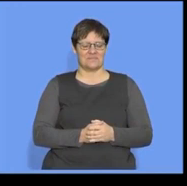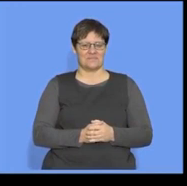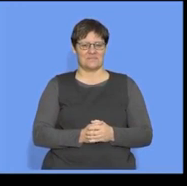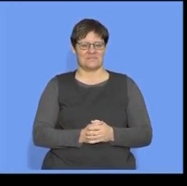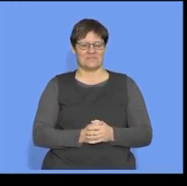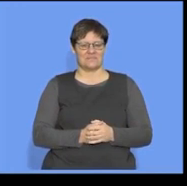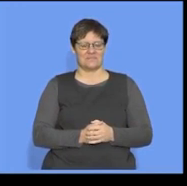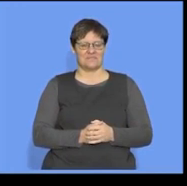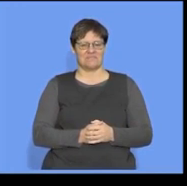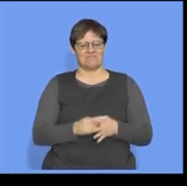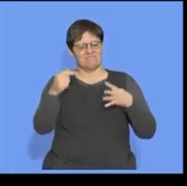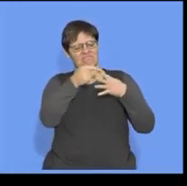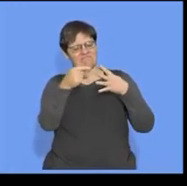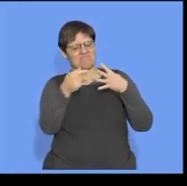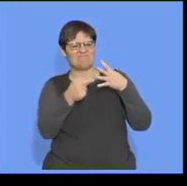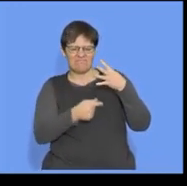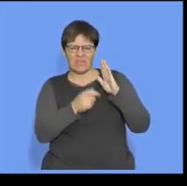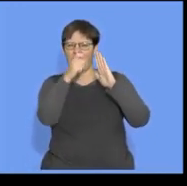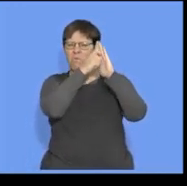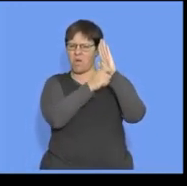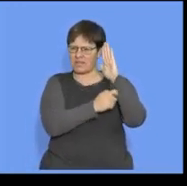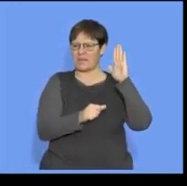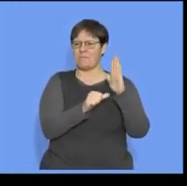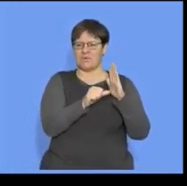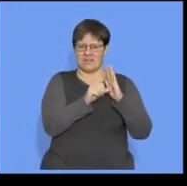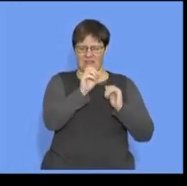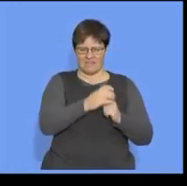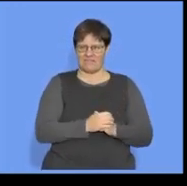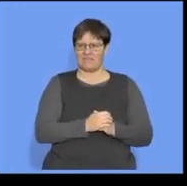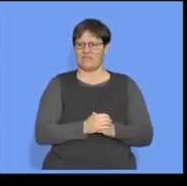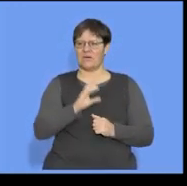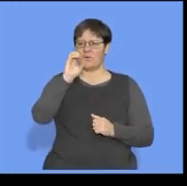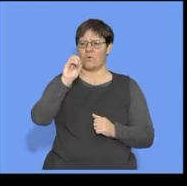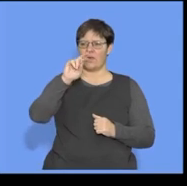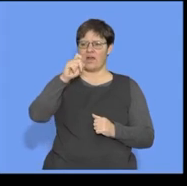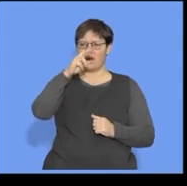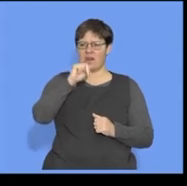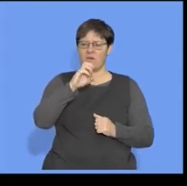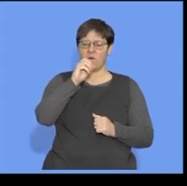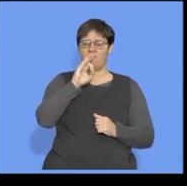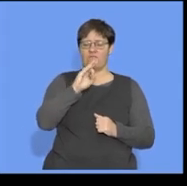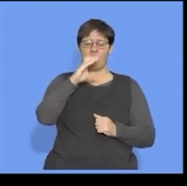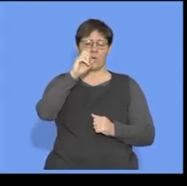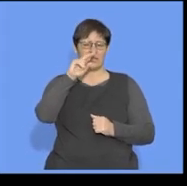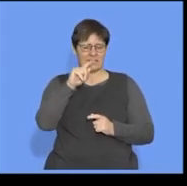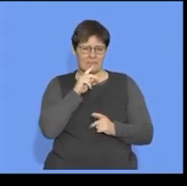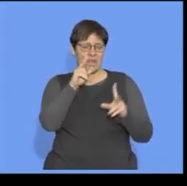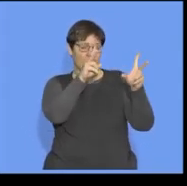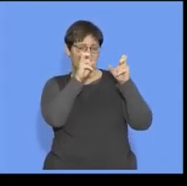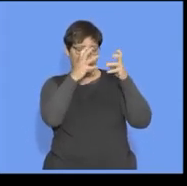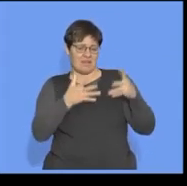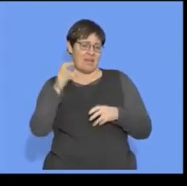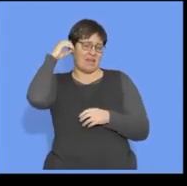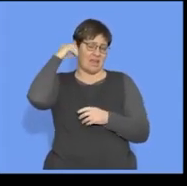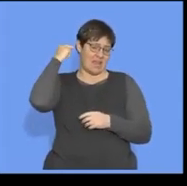So we've got keywords here, important terminology here. Organ of Corti, which is a receptor in hearing. We've got